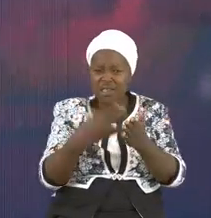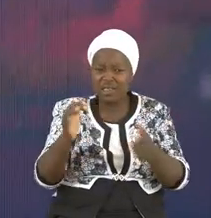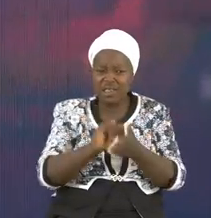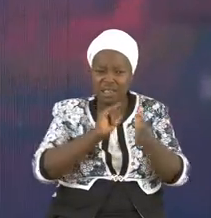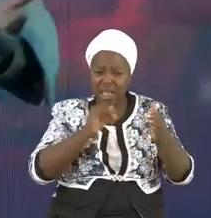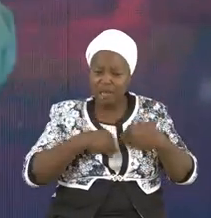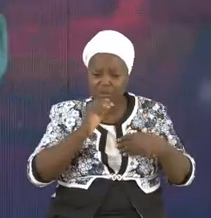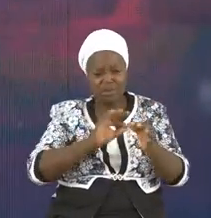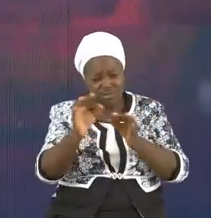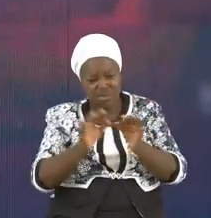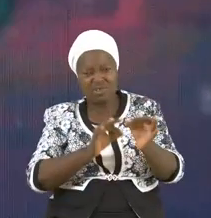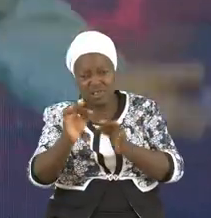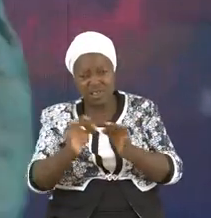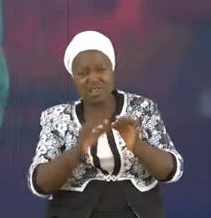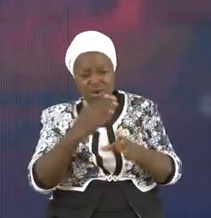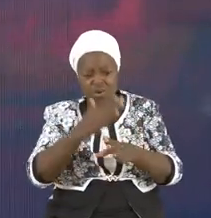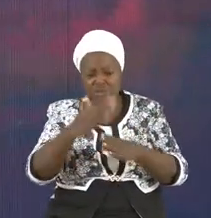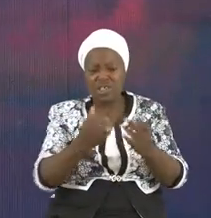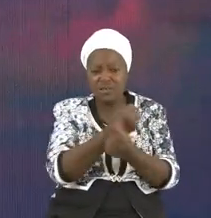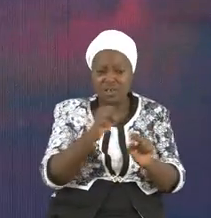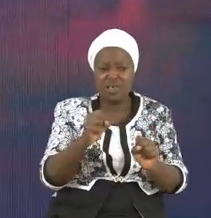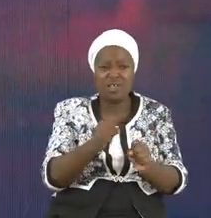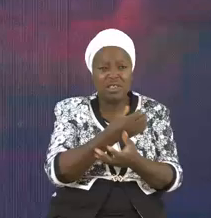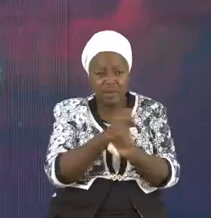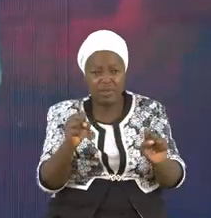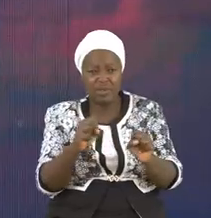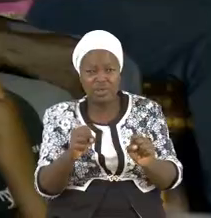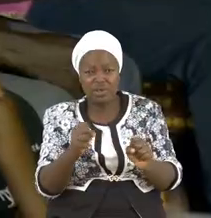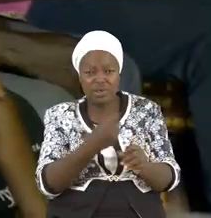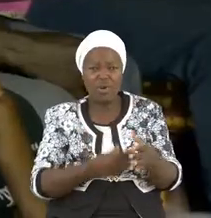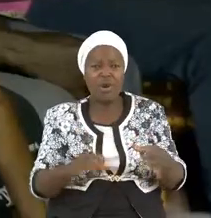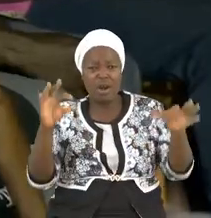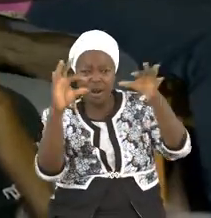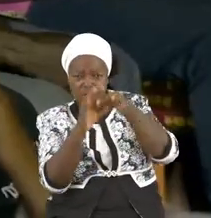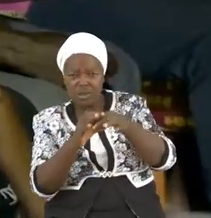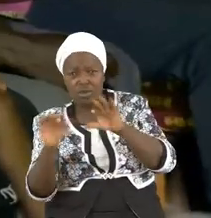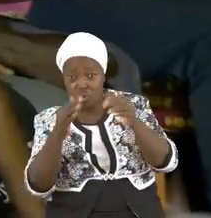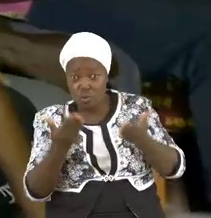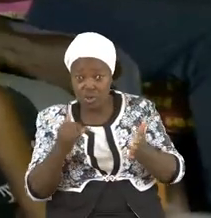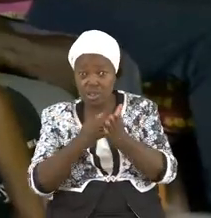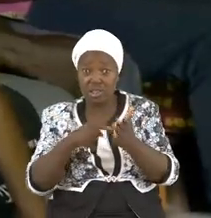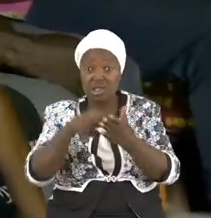redemption, salvation, reconciliation. Do you want that tonight?